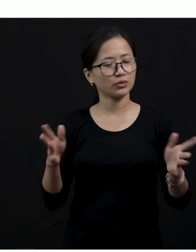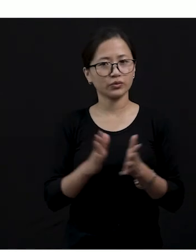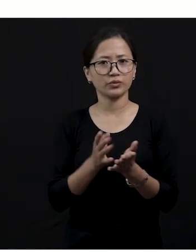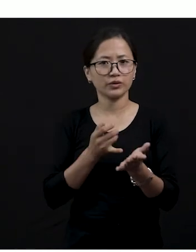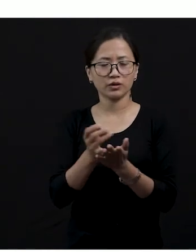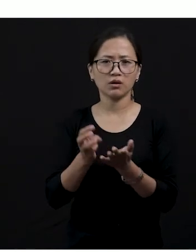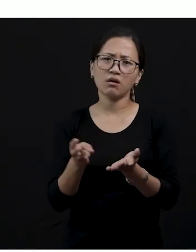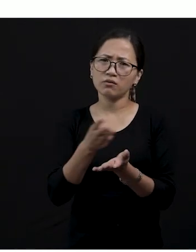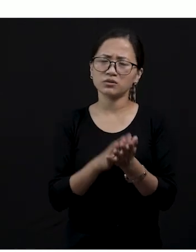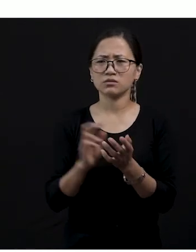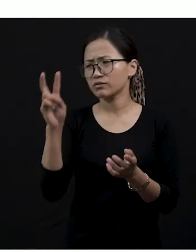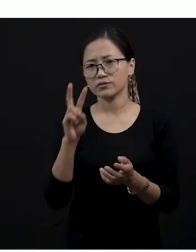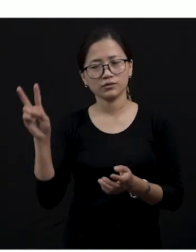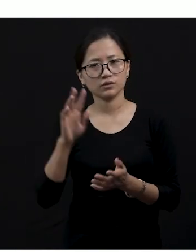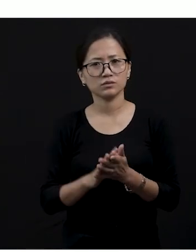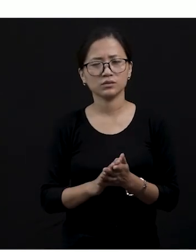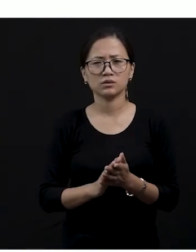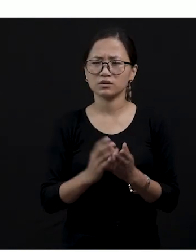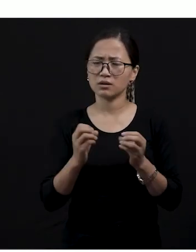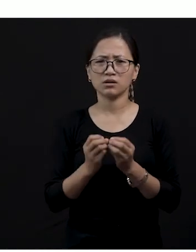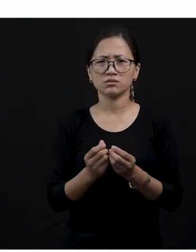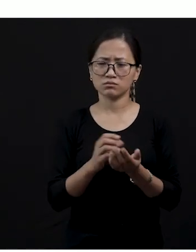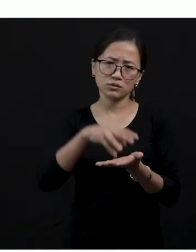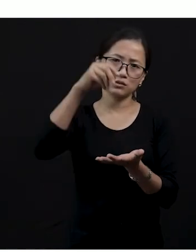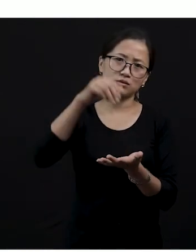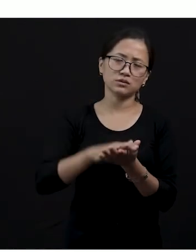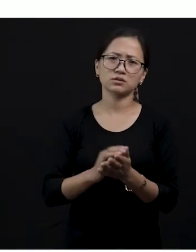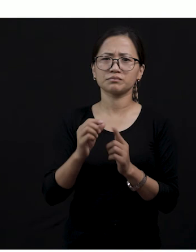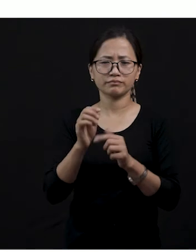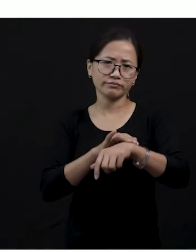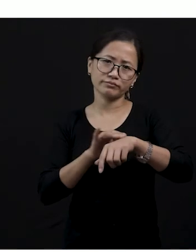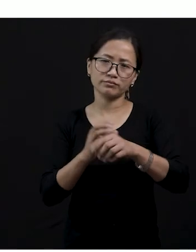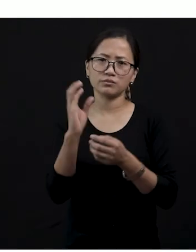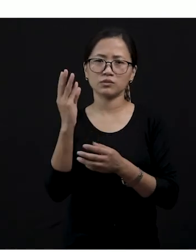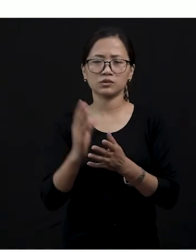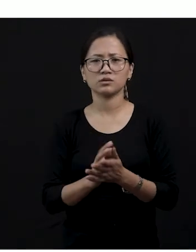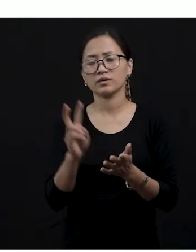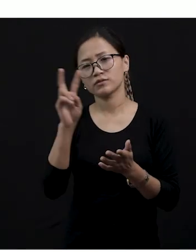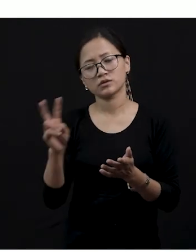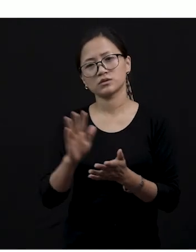there won't be any vegetables, any cereals, no rice, no potatoes, no vegetables.